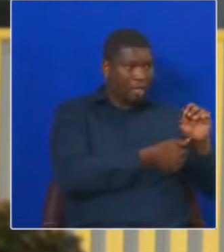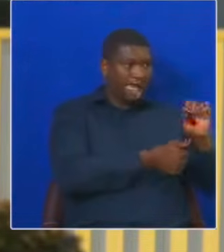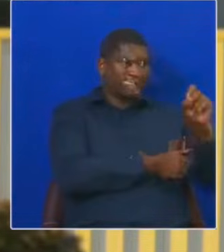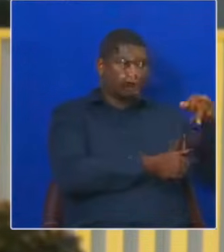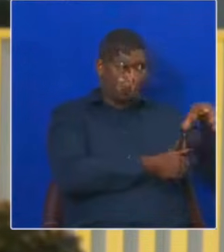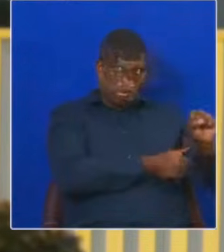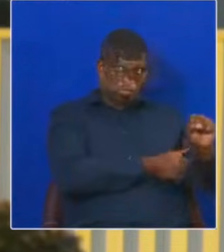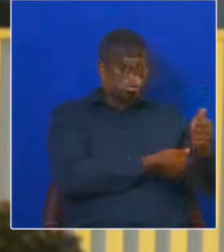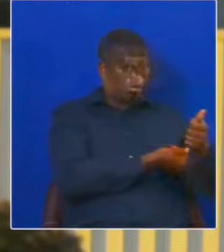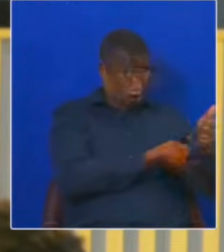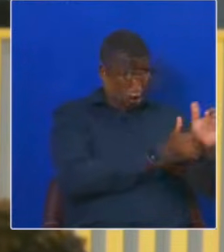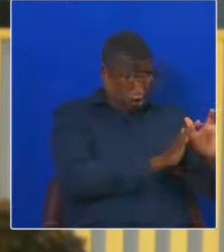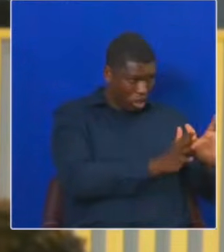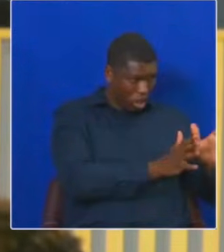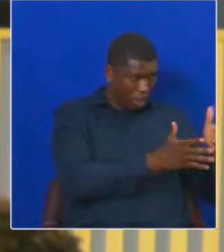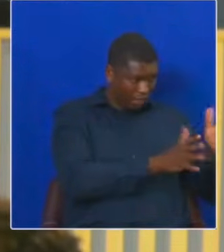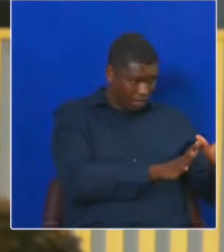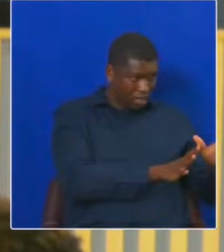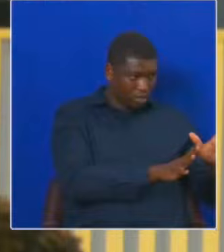with an instruction that